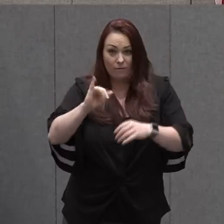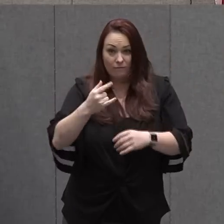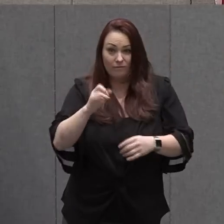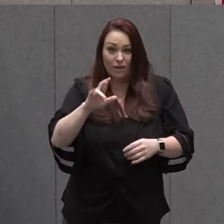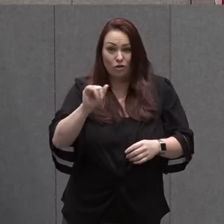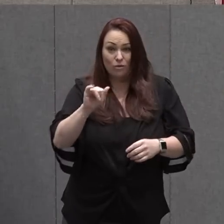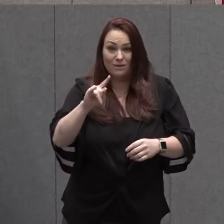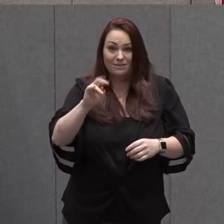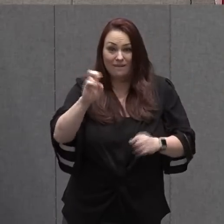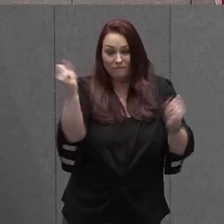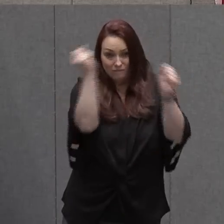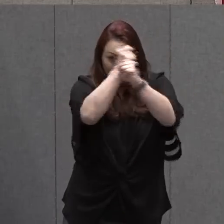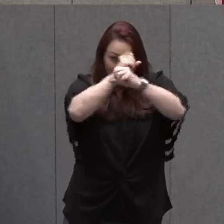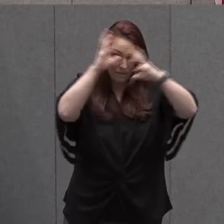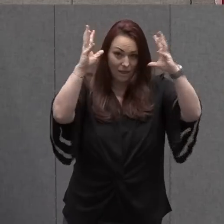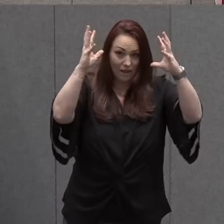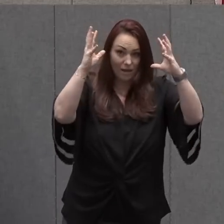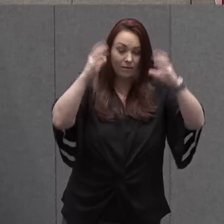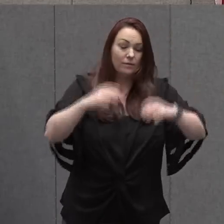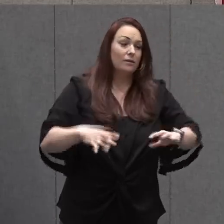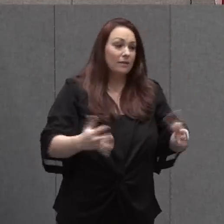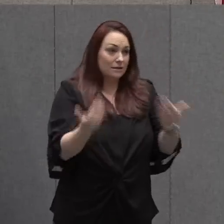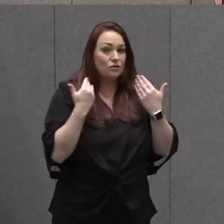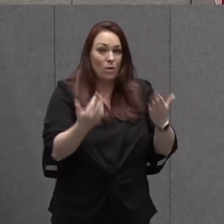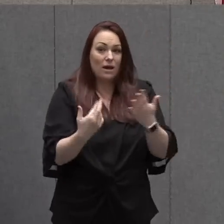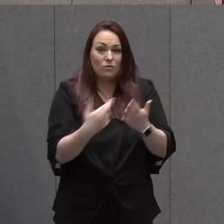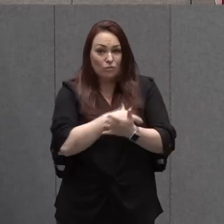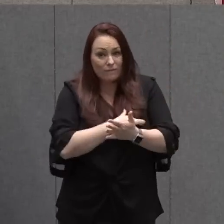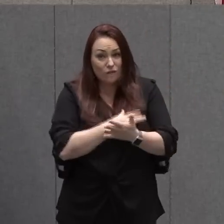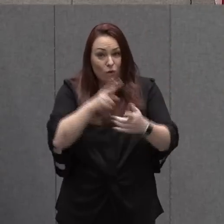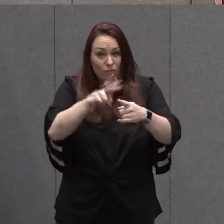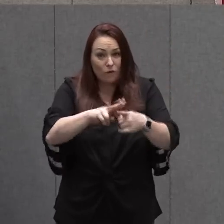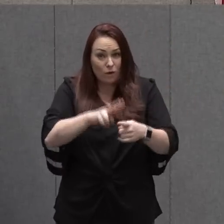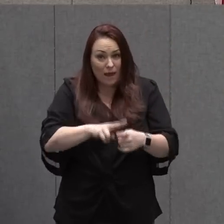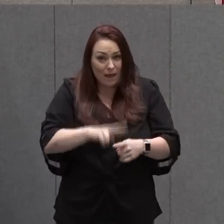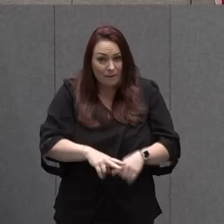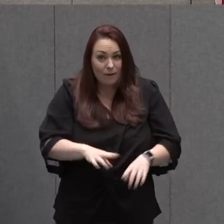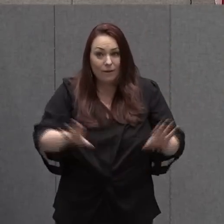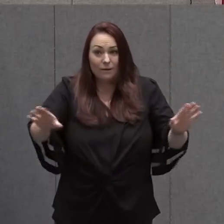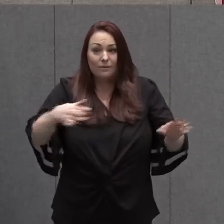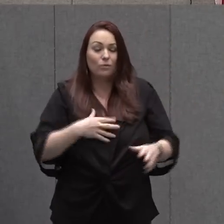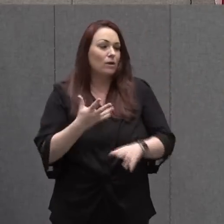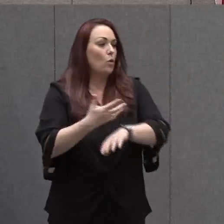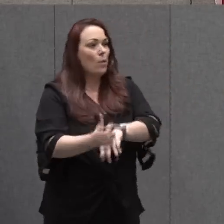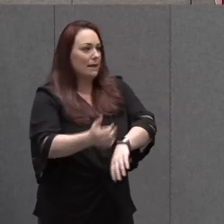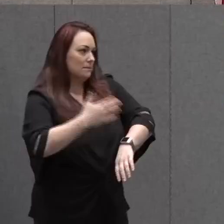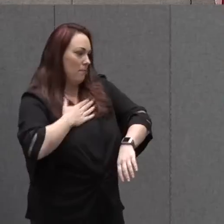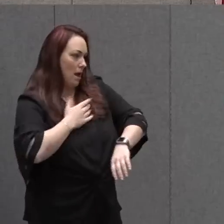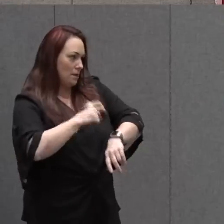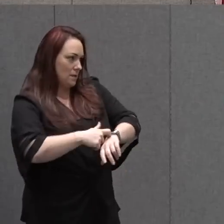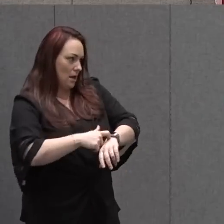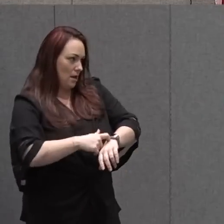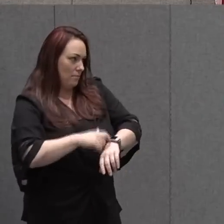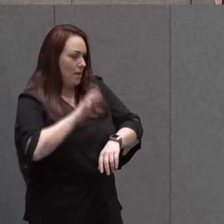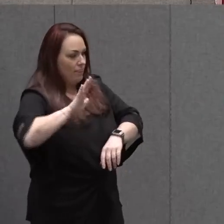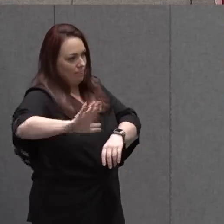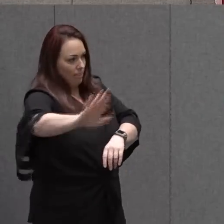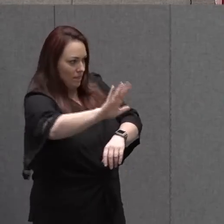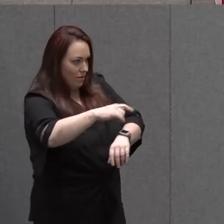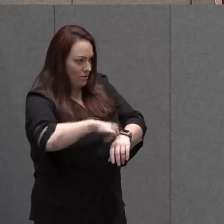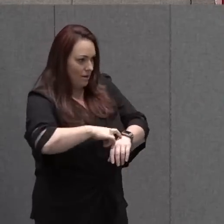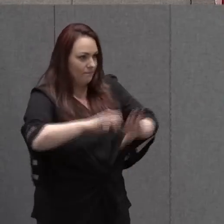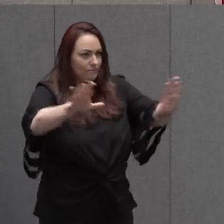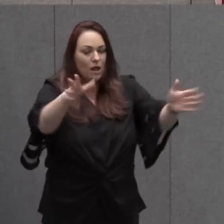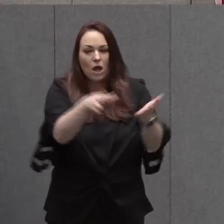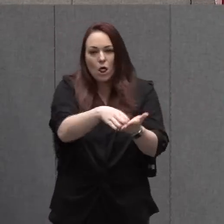some vocabulary words. If you want to waste my time and you want to waste their time... with Miss Garcia is never a waste